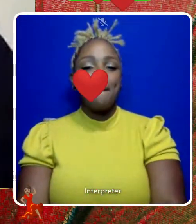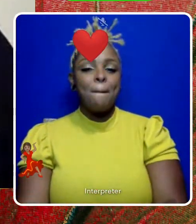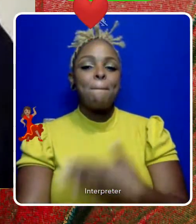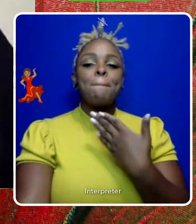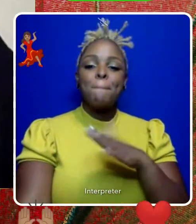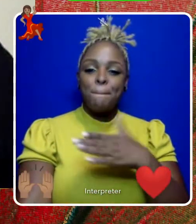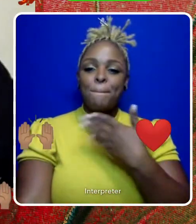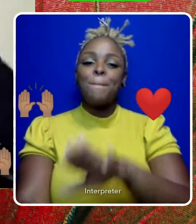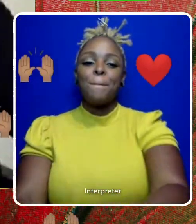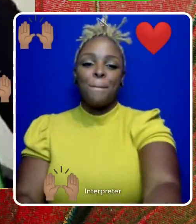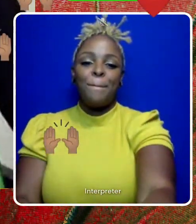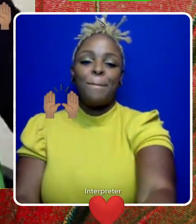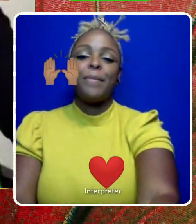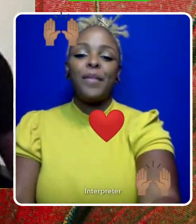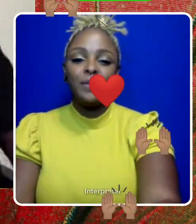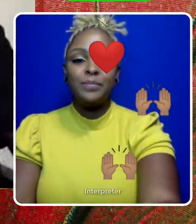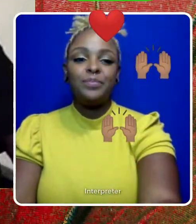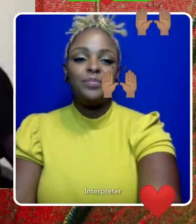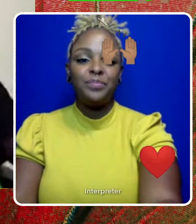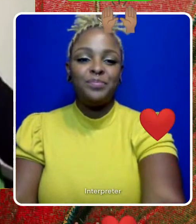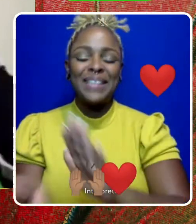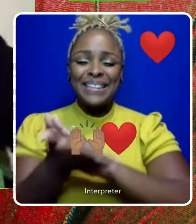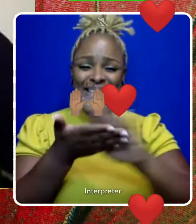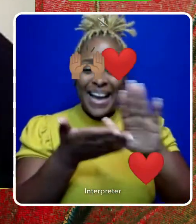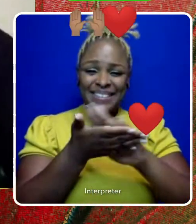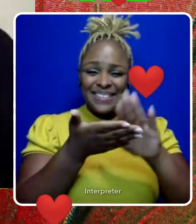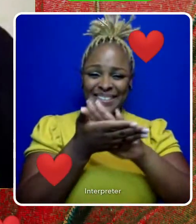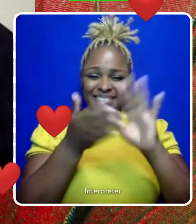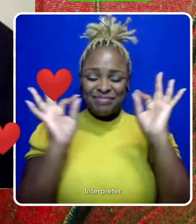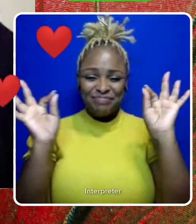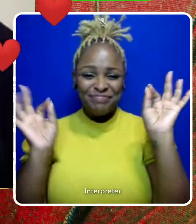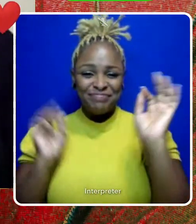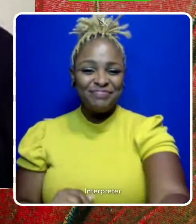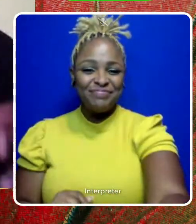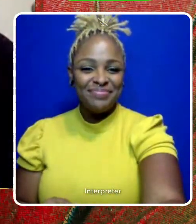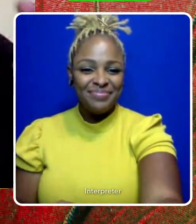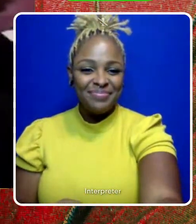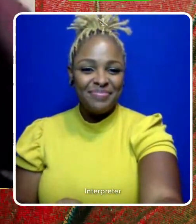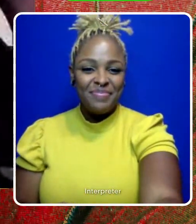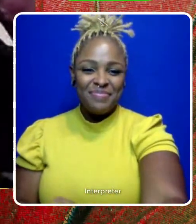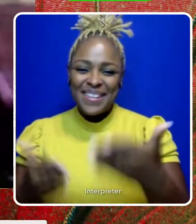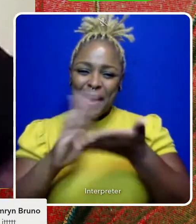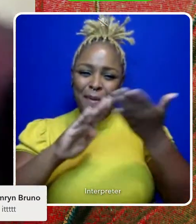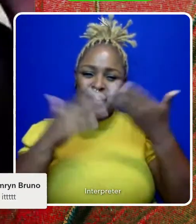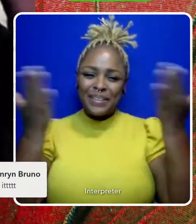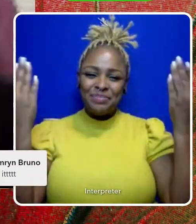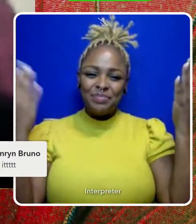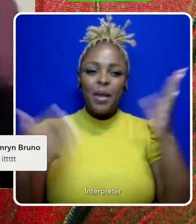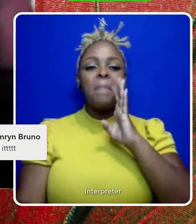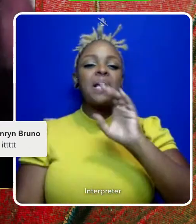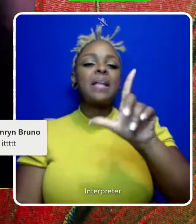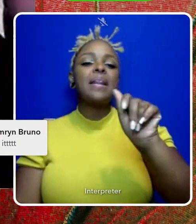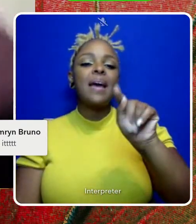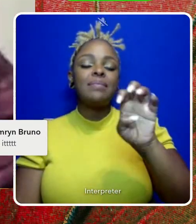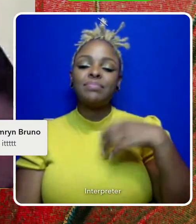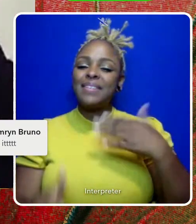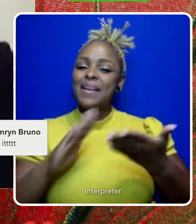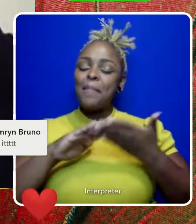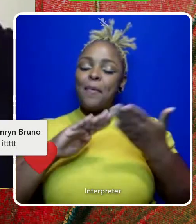All right, nice. We keep it moving. It's late. We can't dance all night. We know the energy